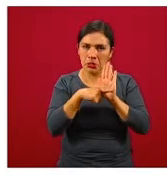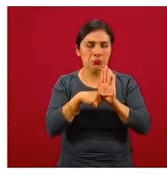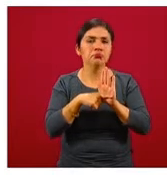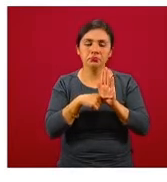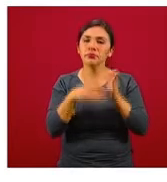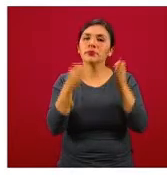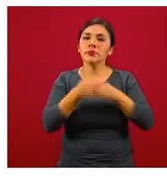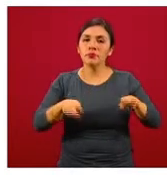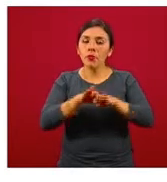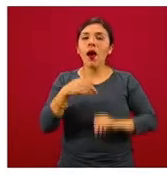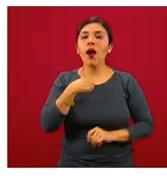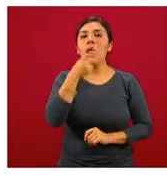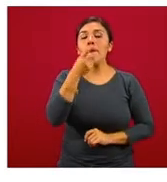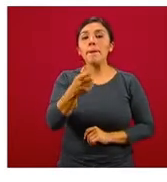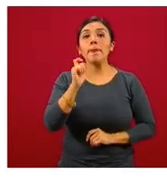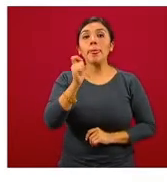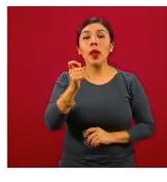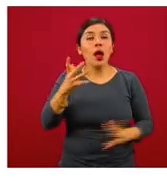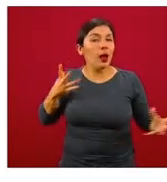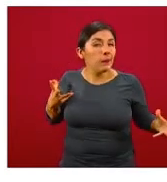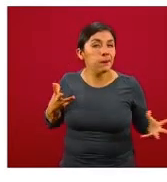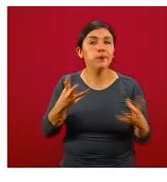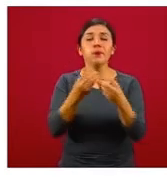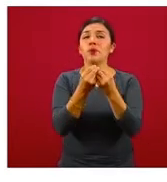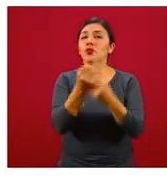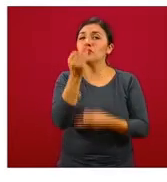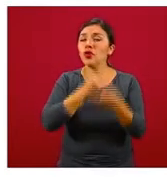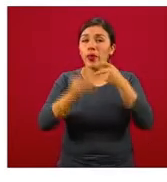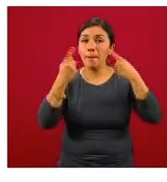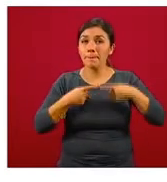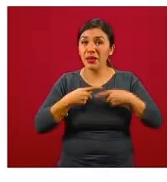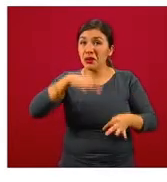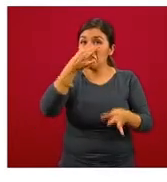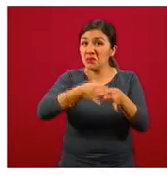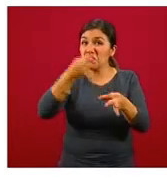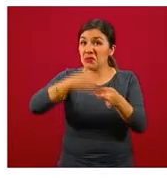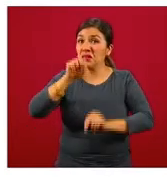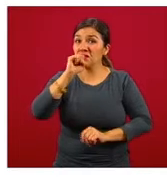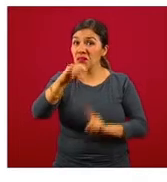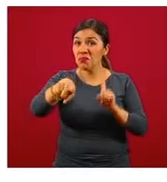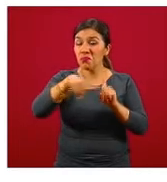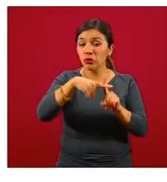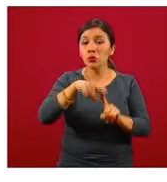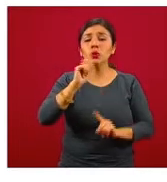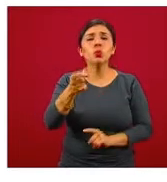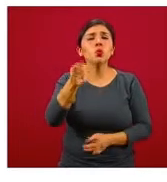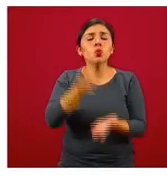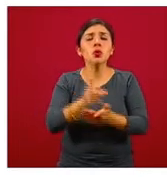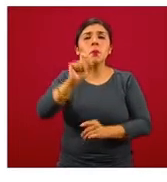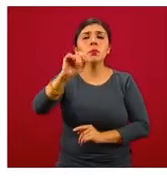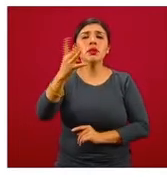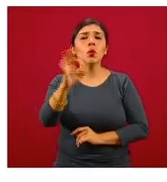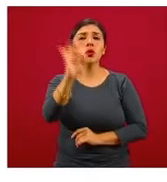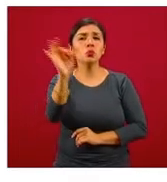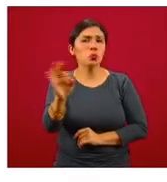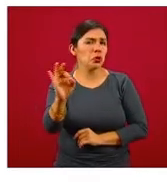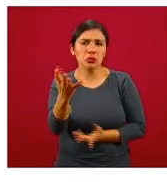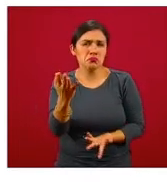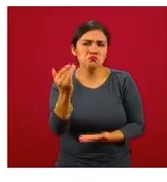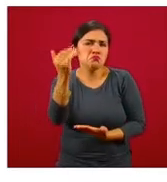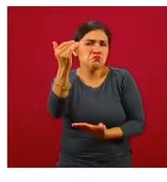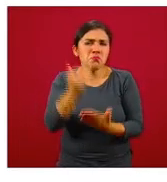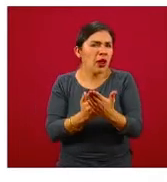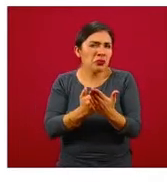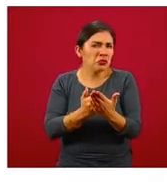86,591 people who have tested negative. It's important to underscore here that the cumulative cases, 24% of